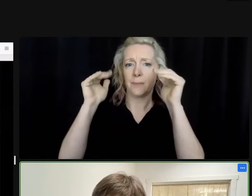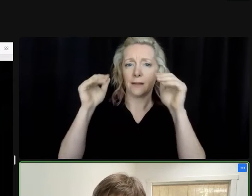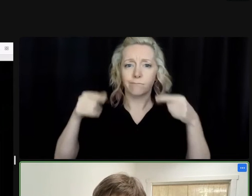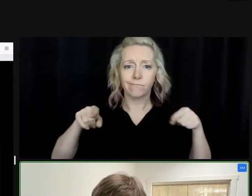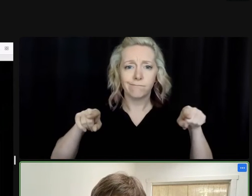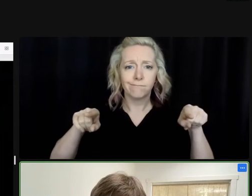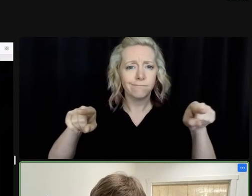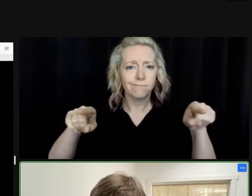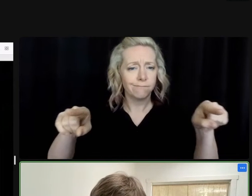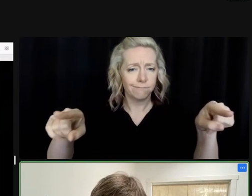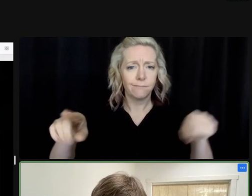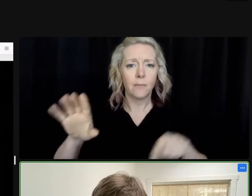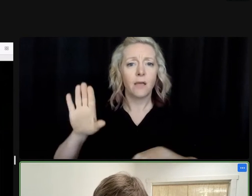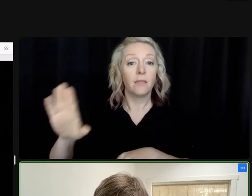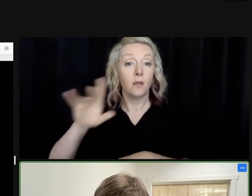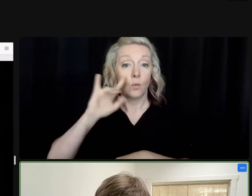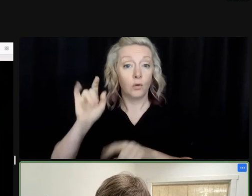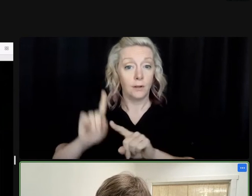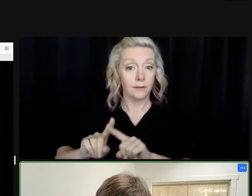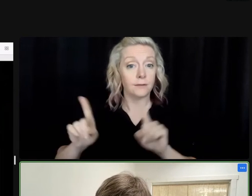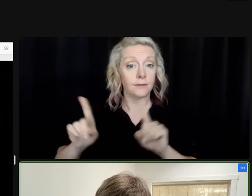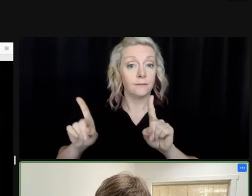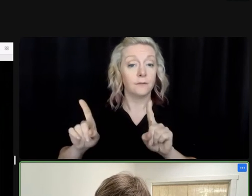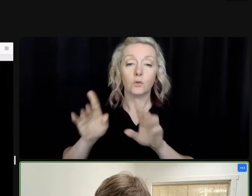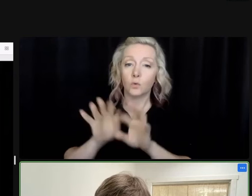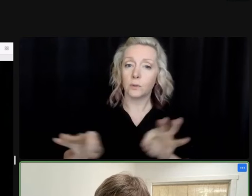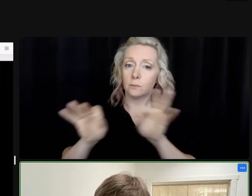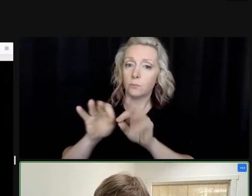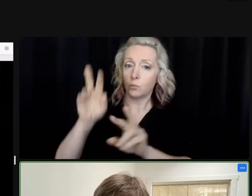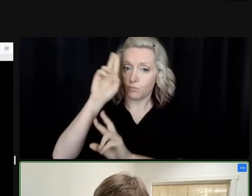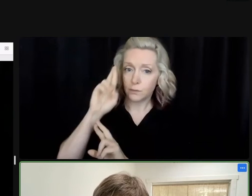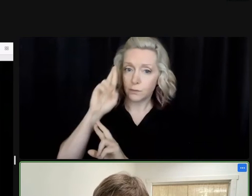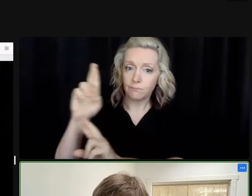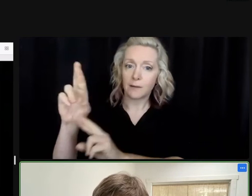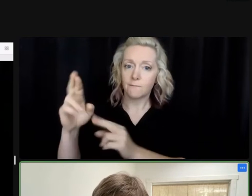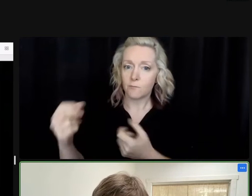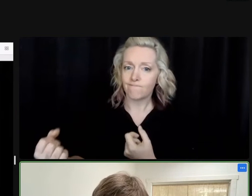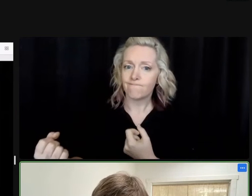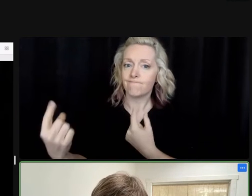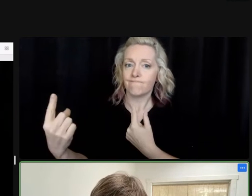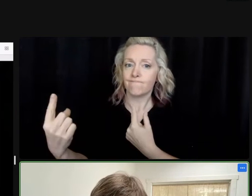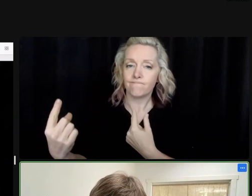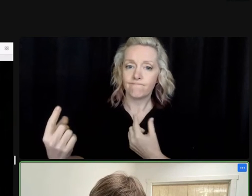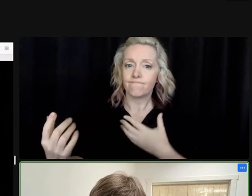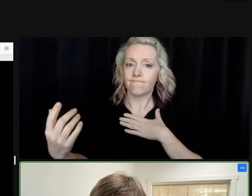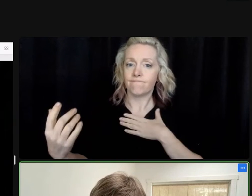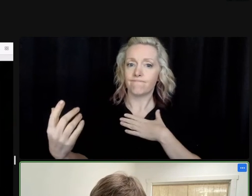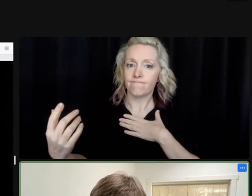different. So we really, really need to be respectful and empathetic about that.